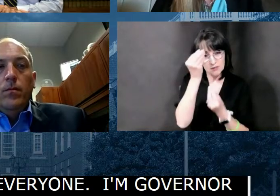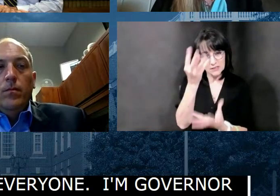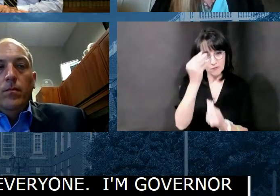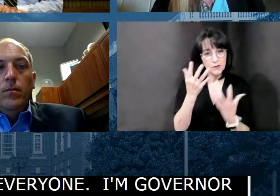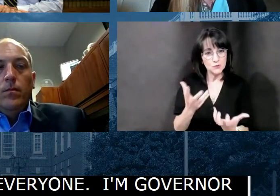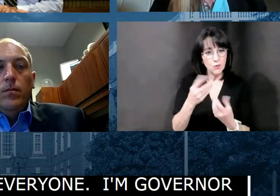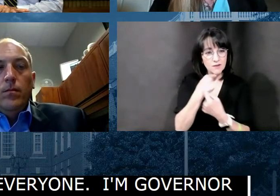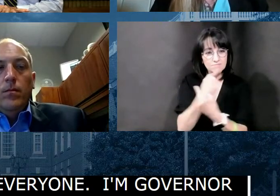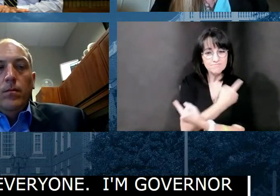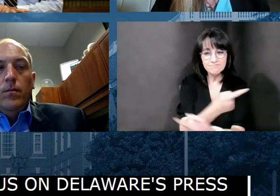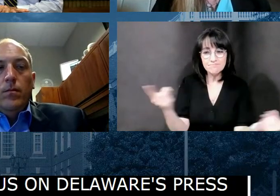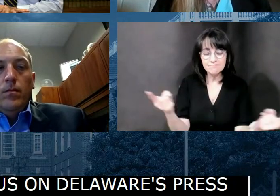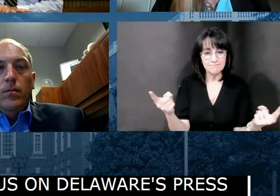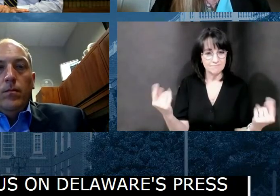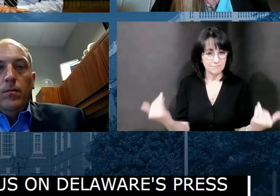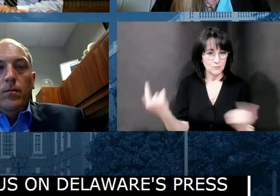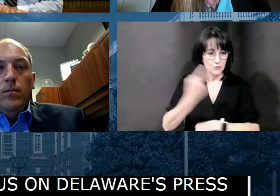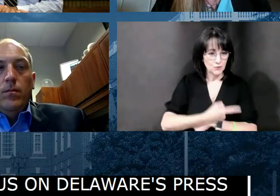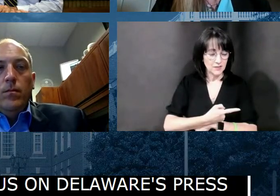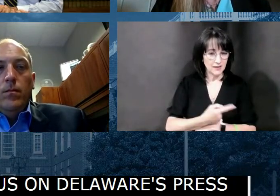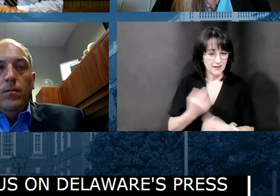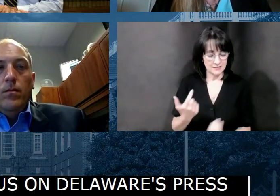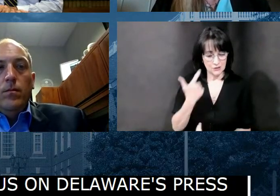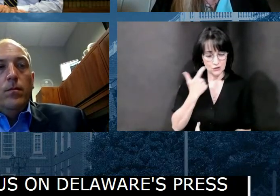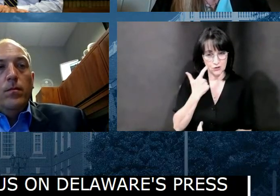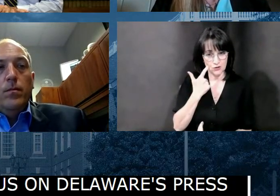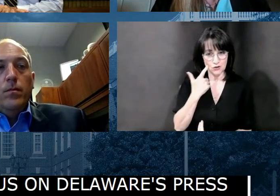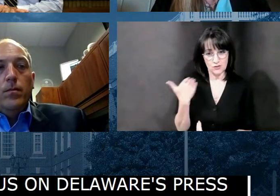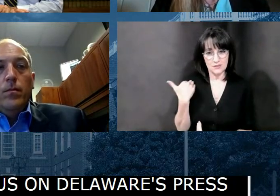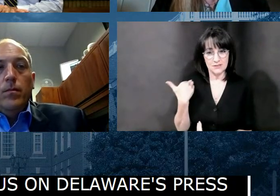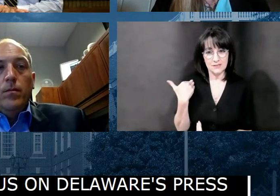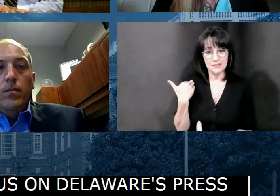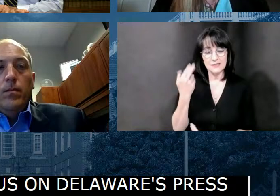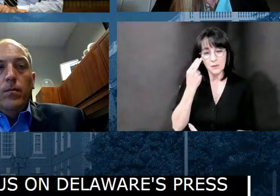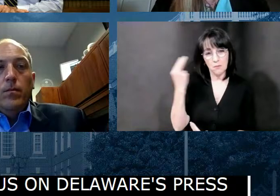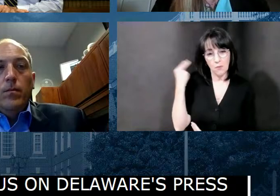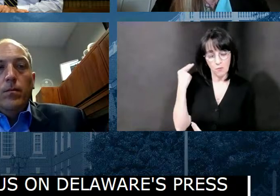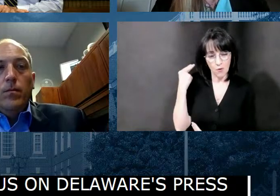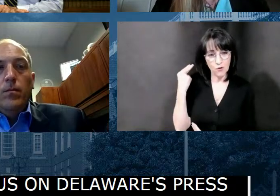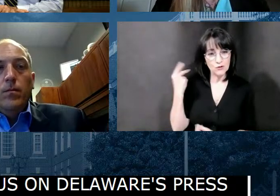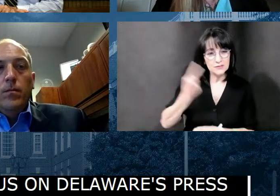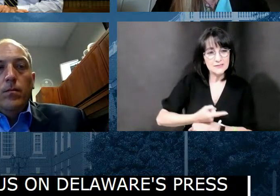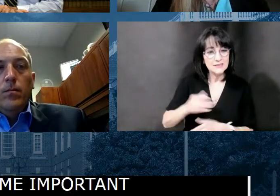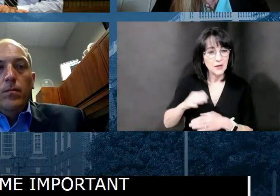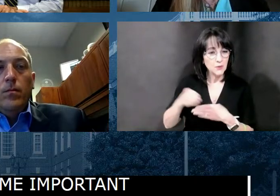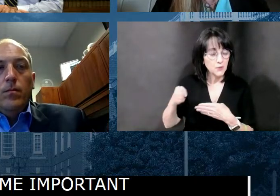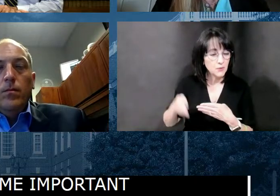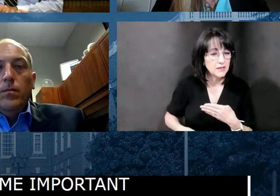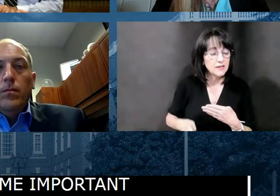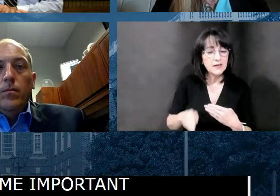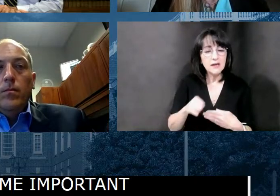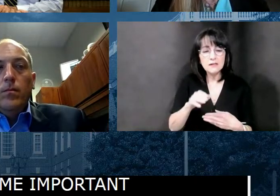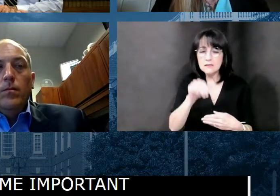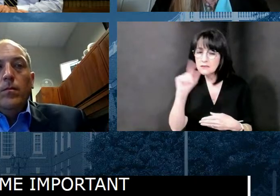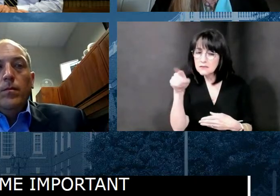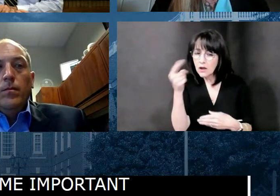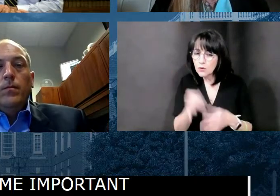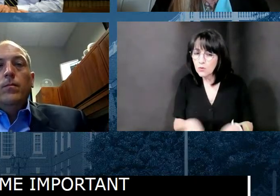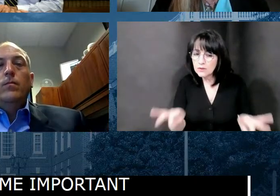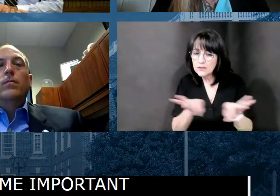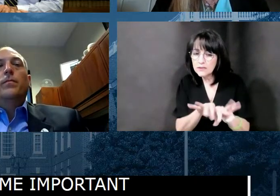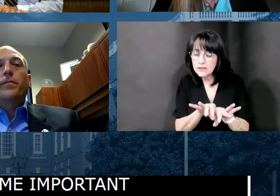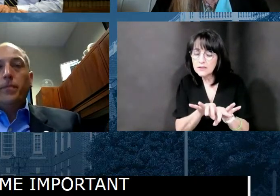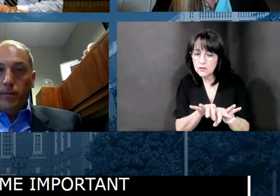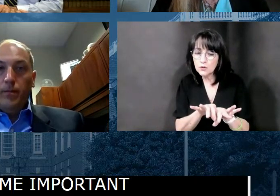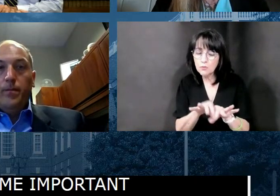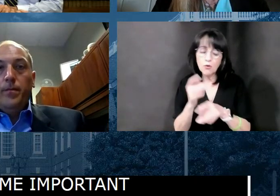the important Memorial Day weekend. Important not just because it's the traditional beginning